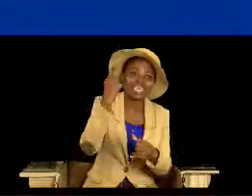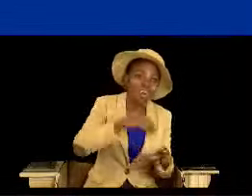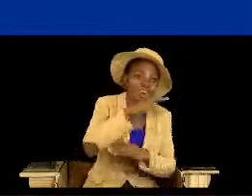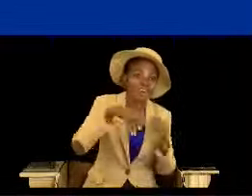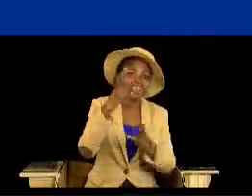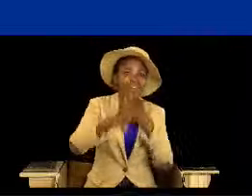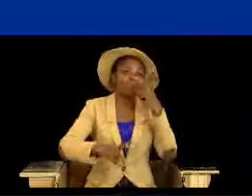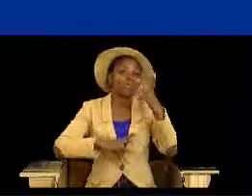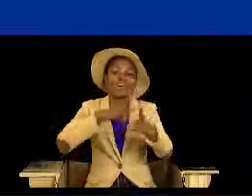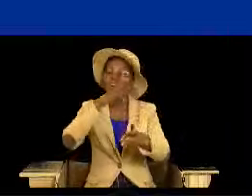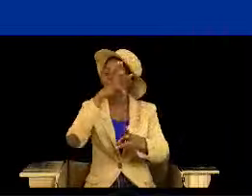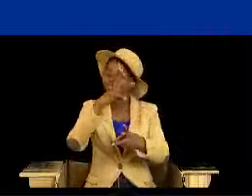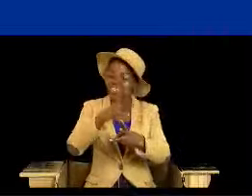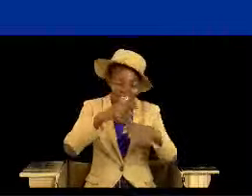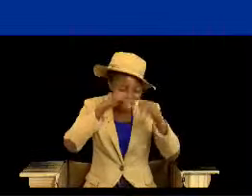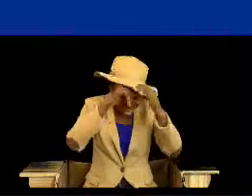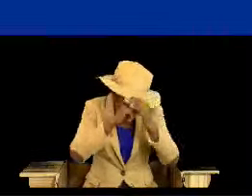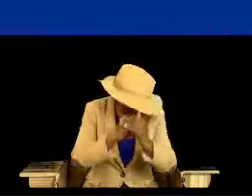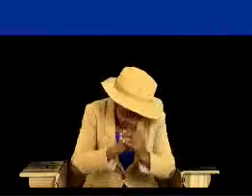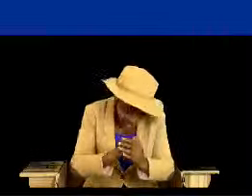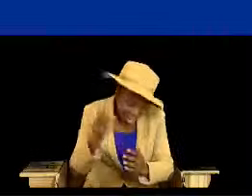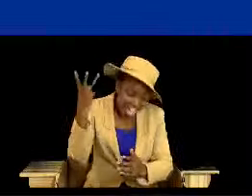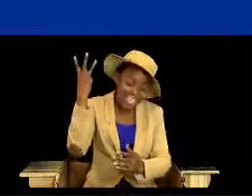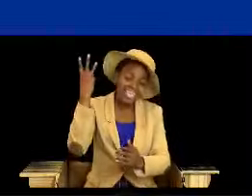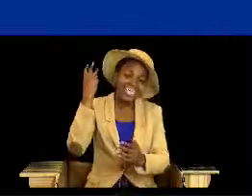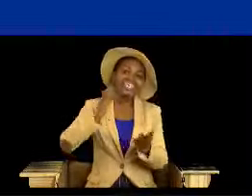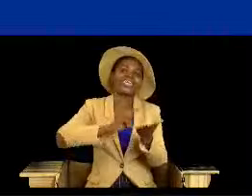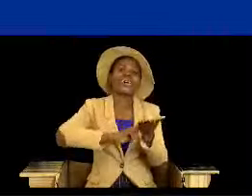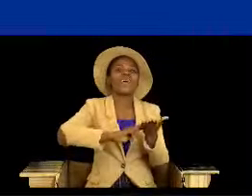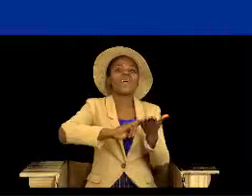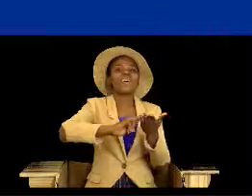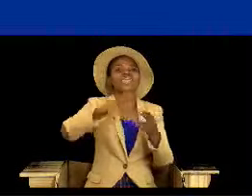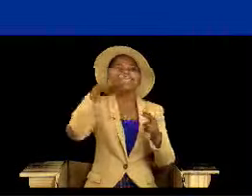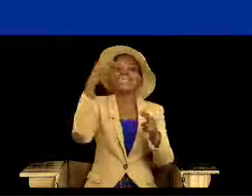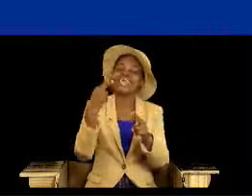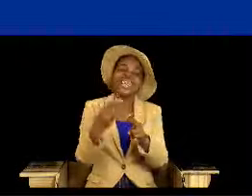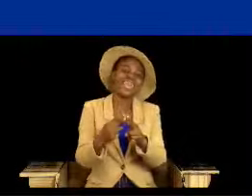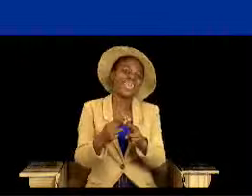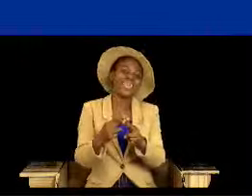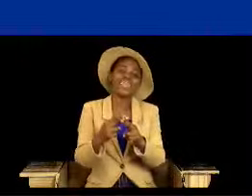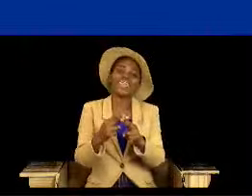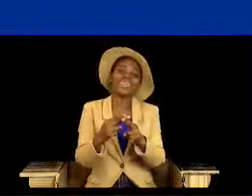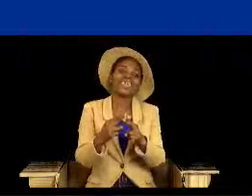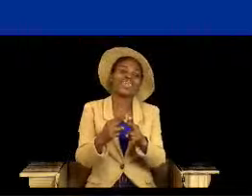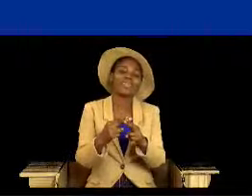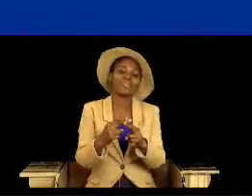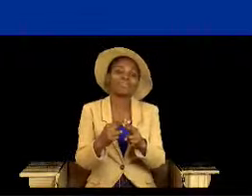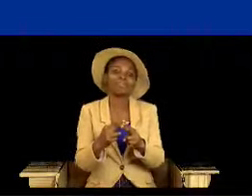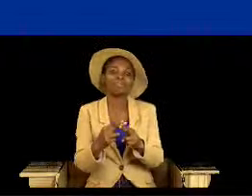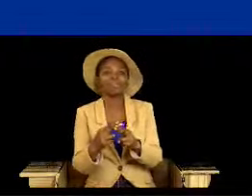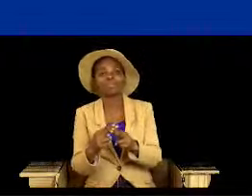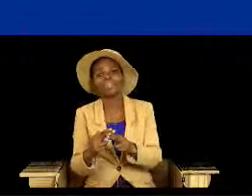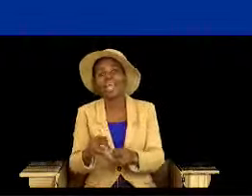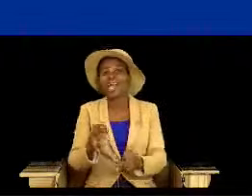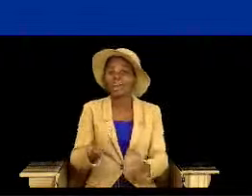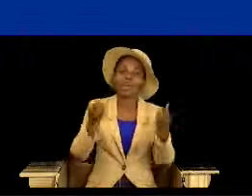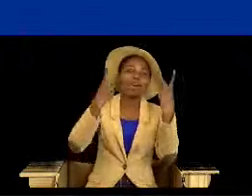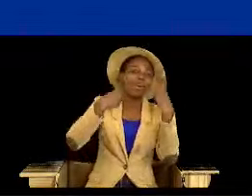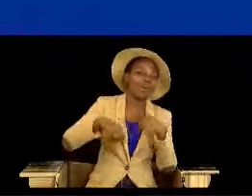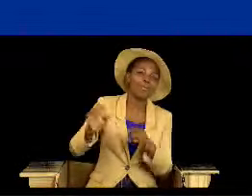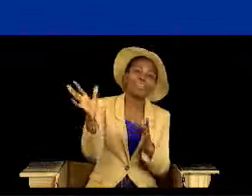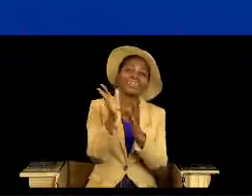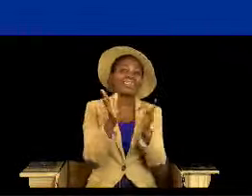the world have done his sacred name come